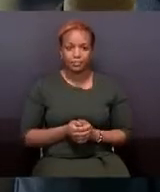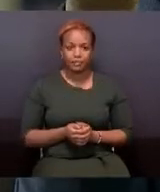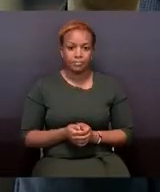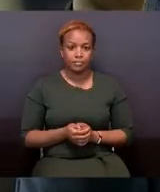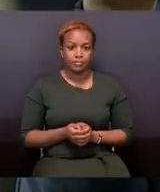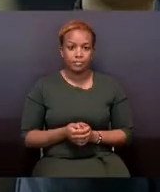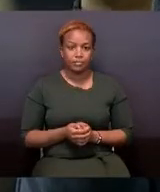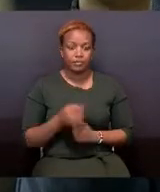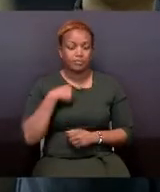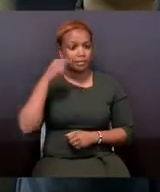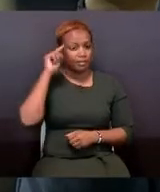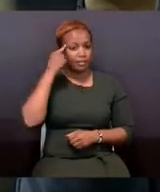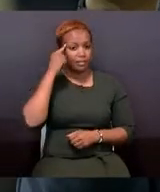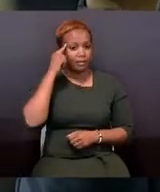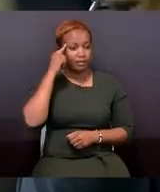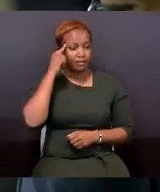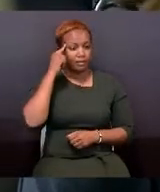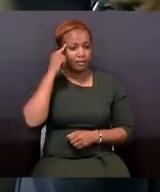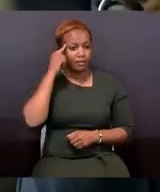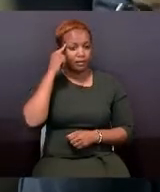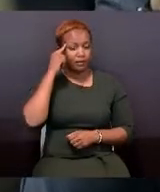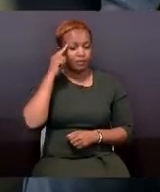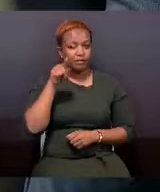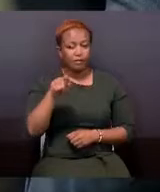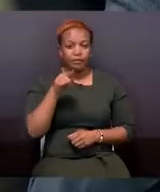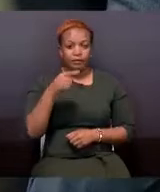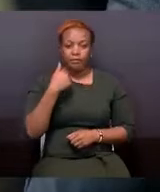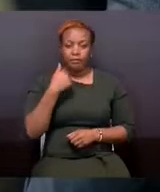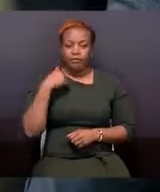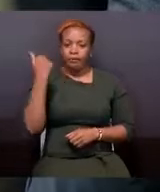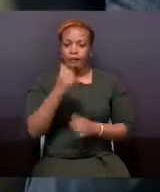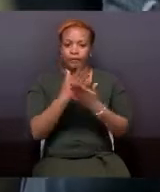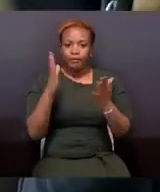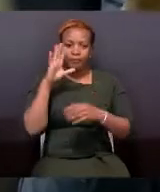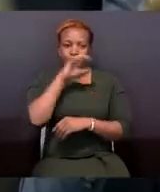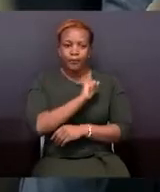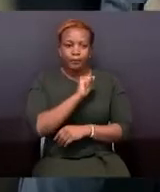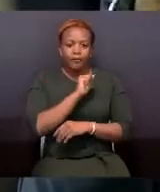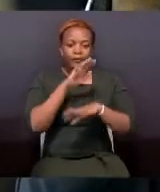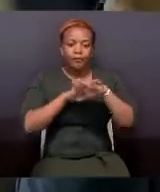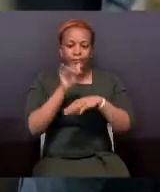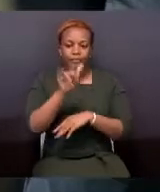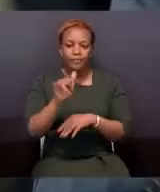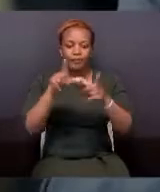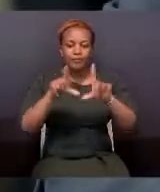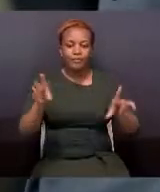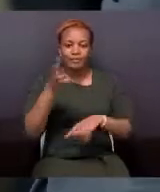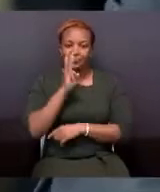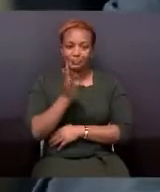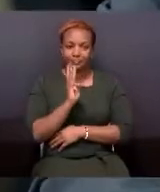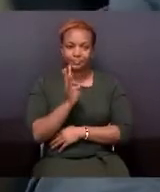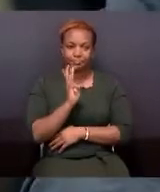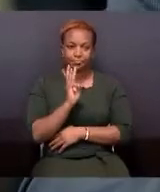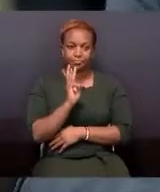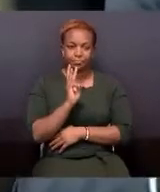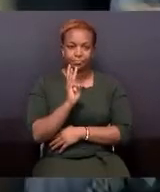I don't think there is anything lacking in that, whether it is land or water, or